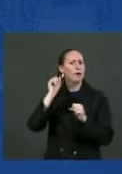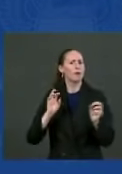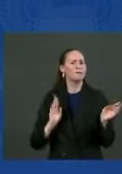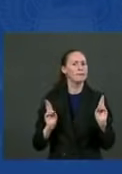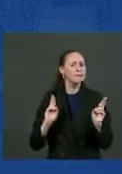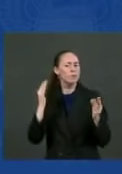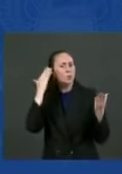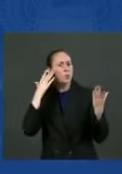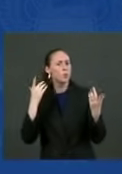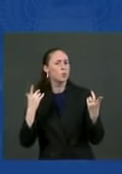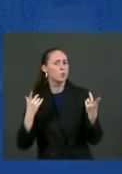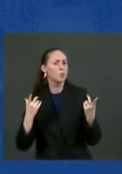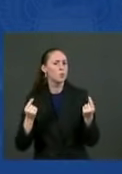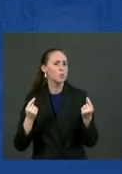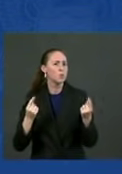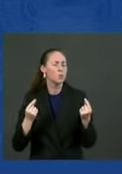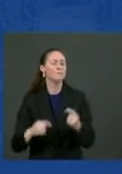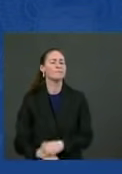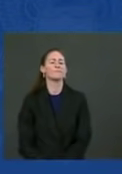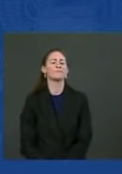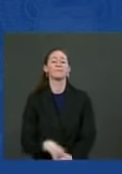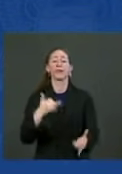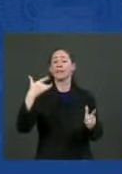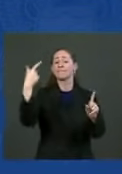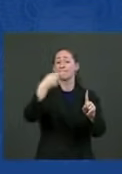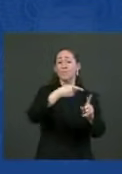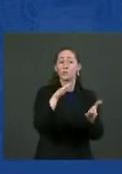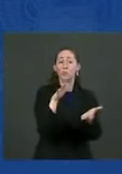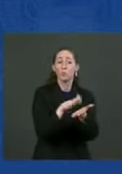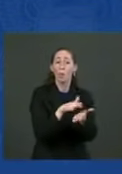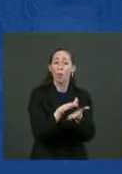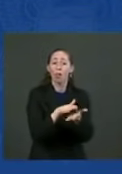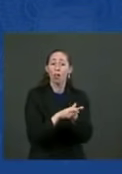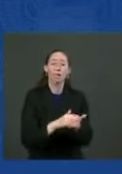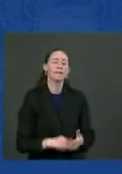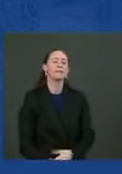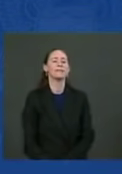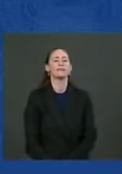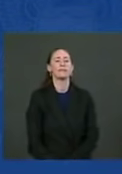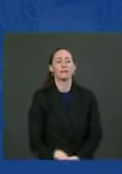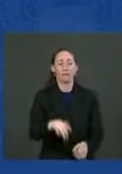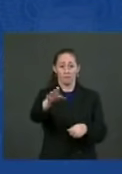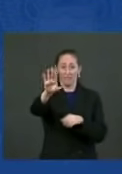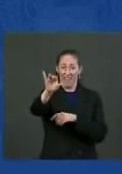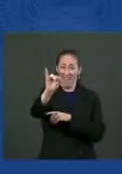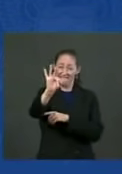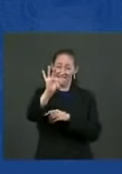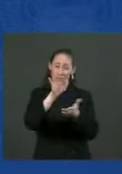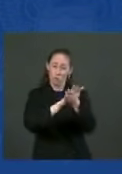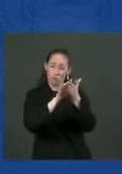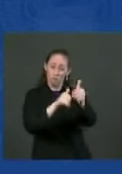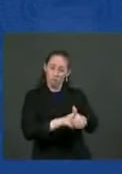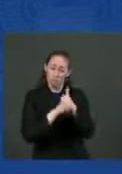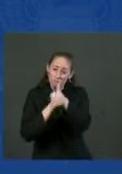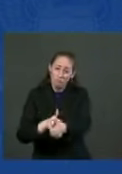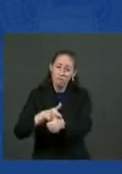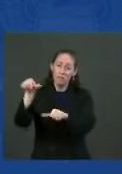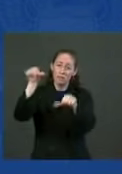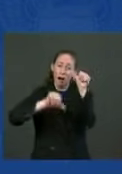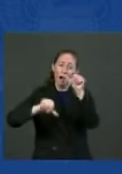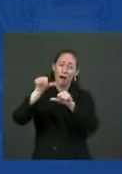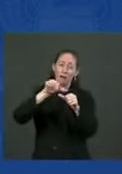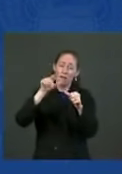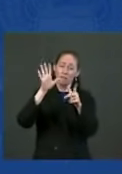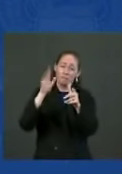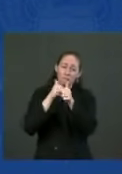to the schools. We know that if schools follow the science and implement the safety measures like testing,